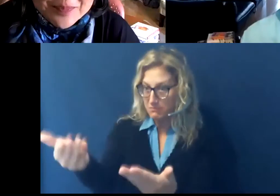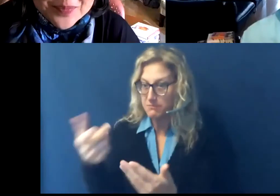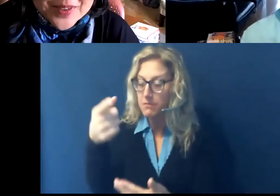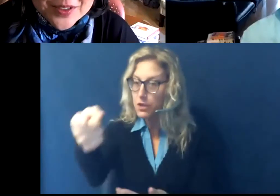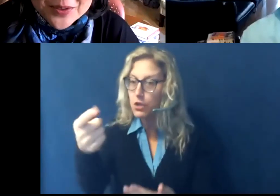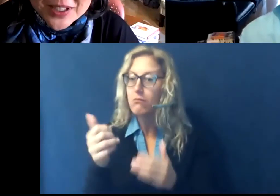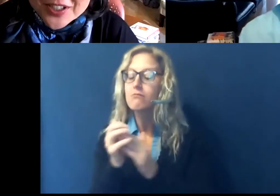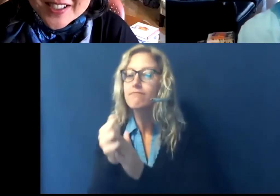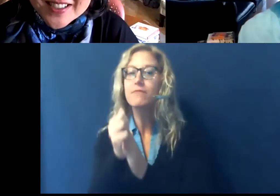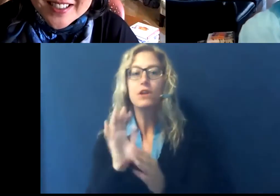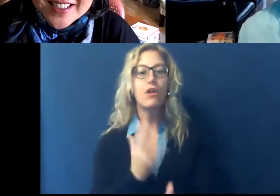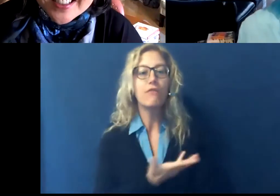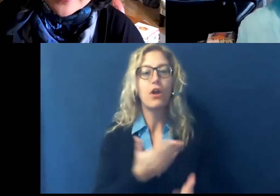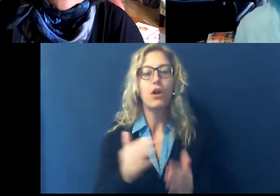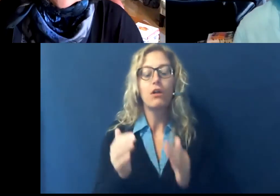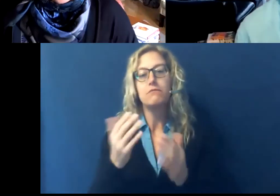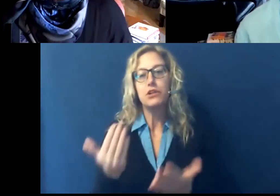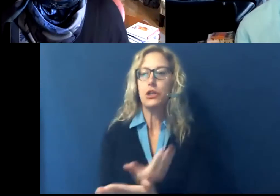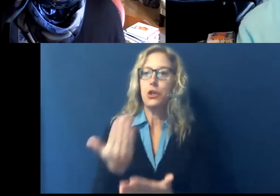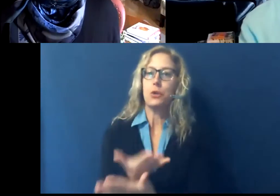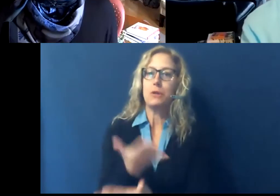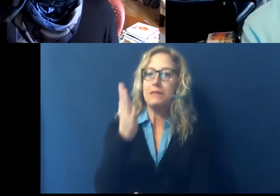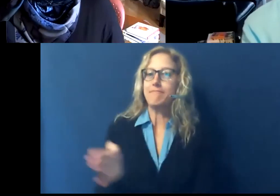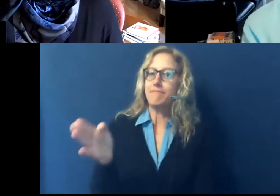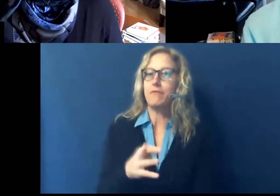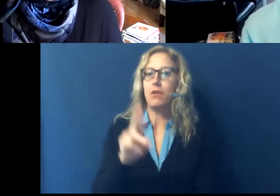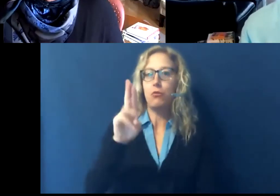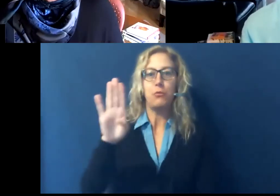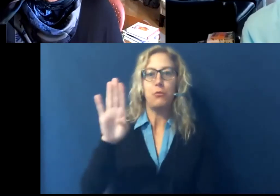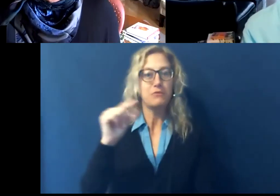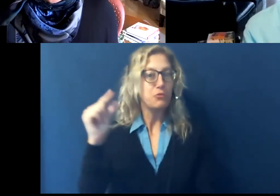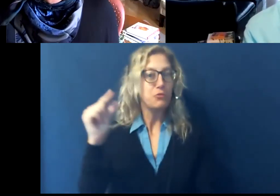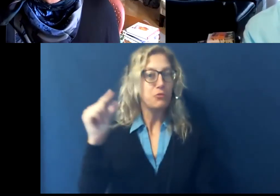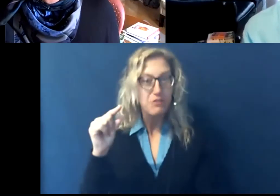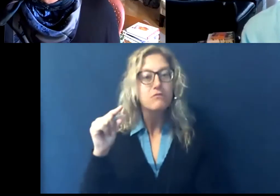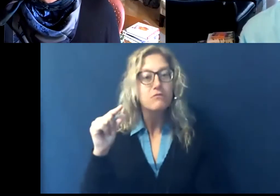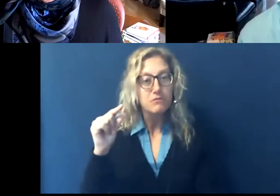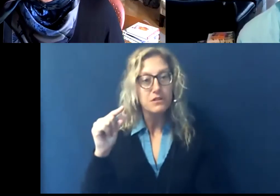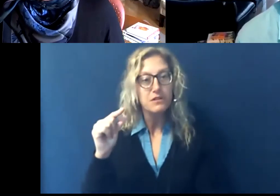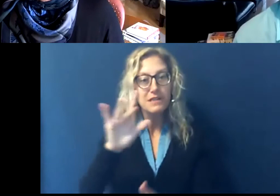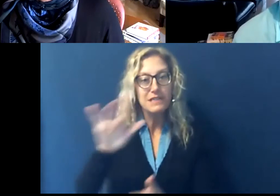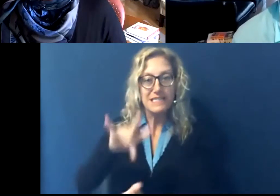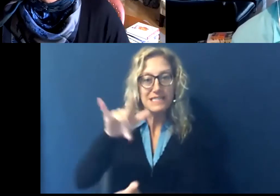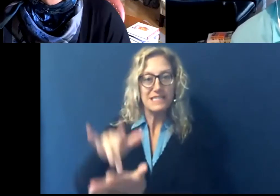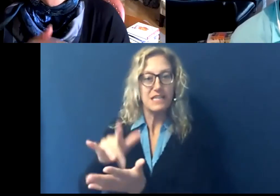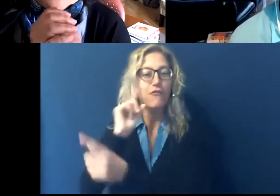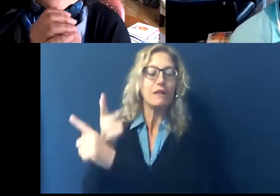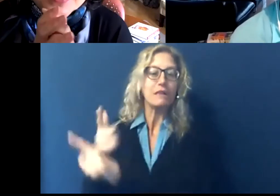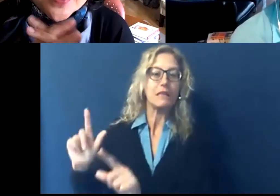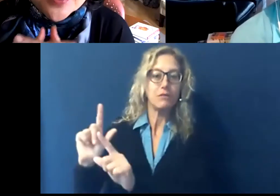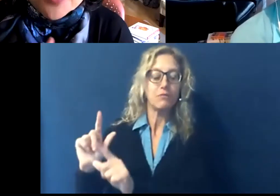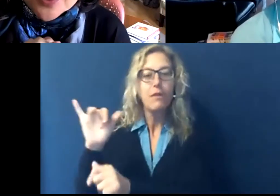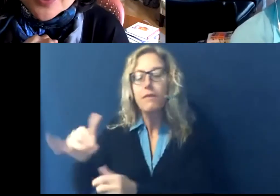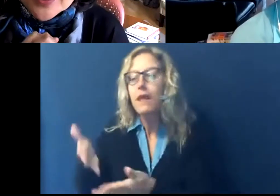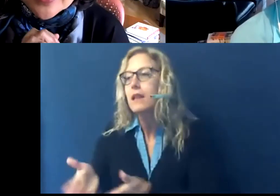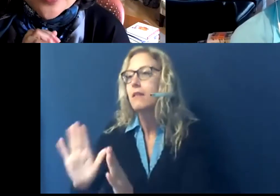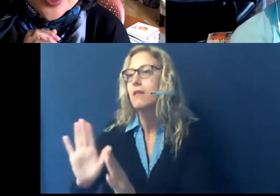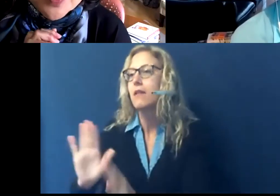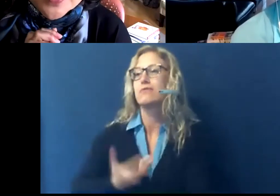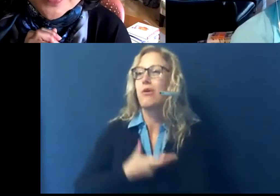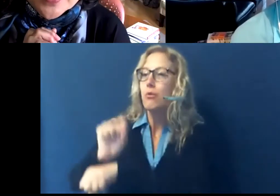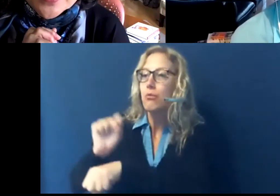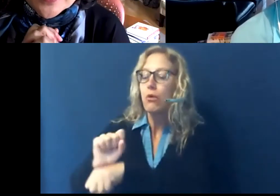our newly christened Ruth Bader Ginsburg Center for Liberty, which encompasses our work